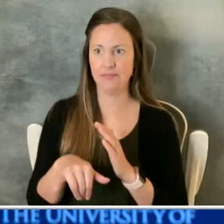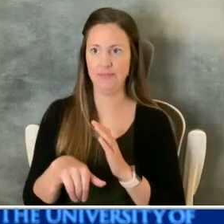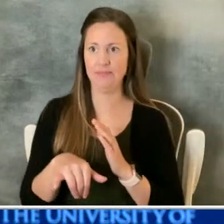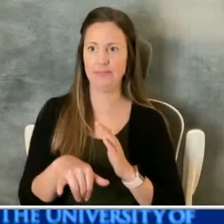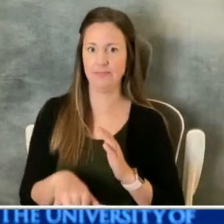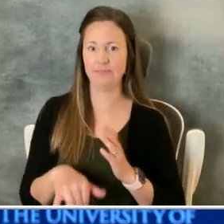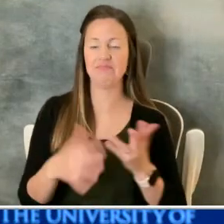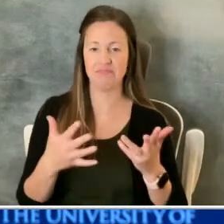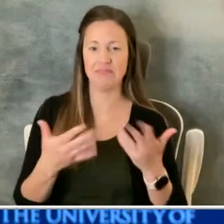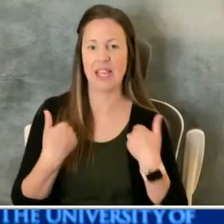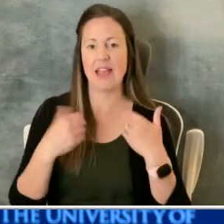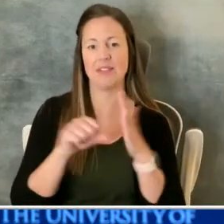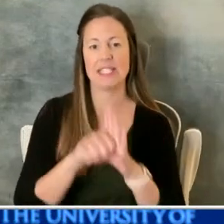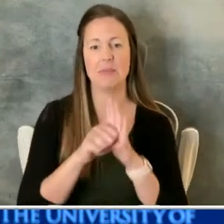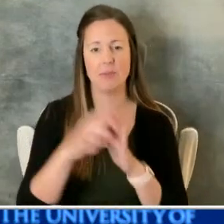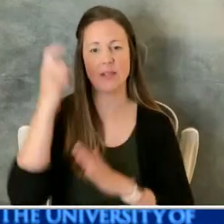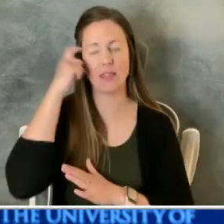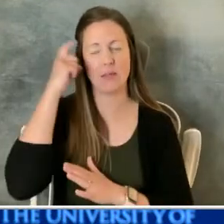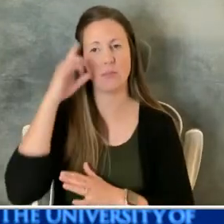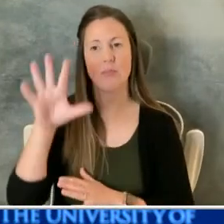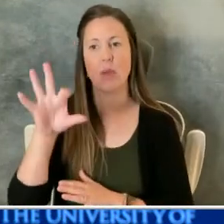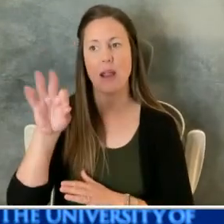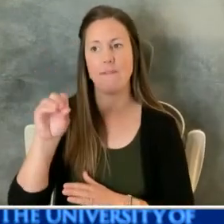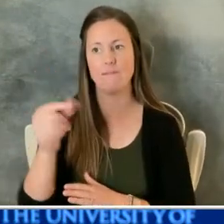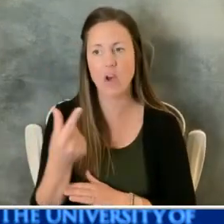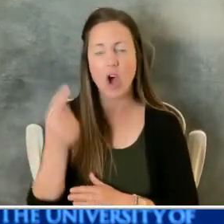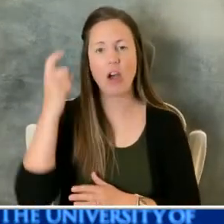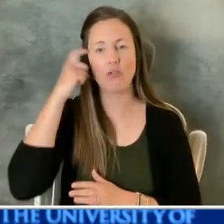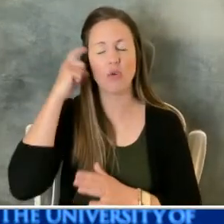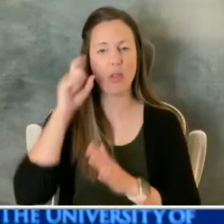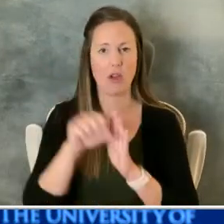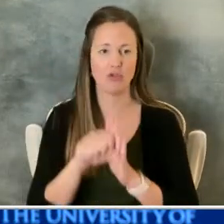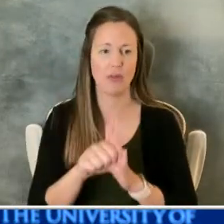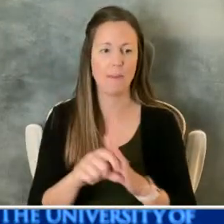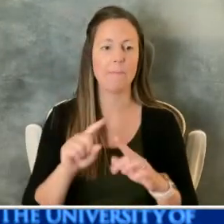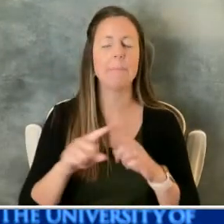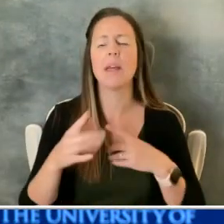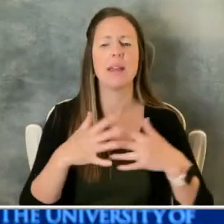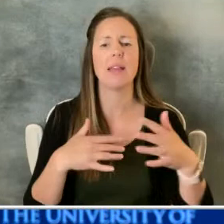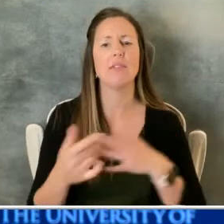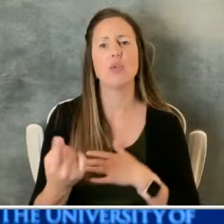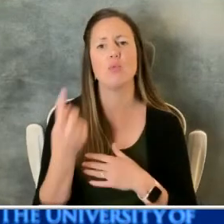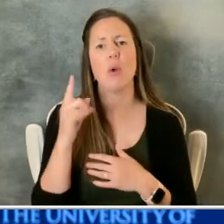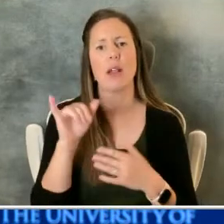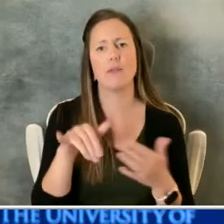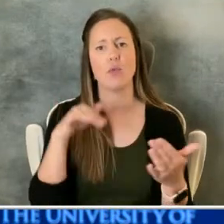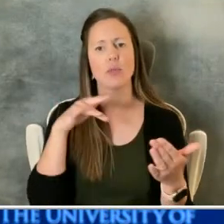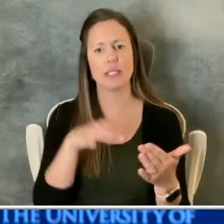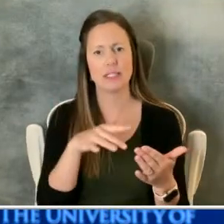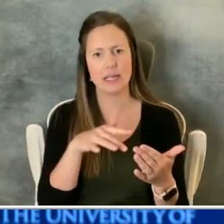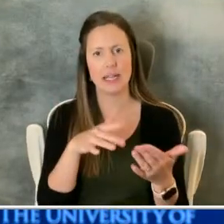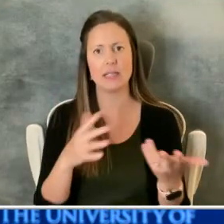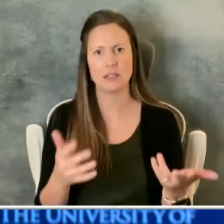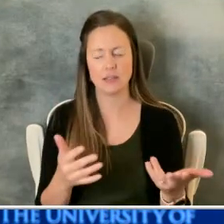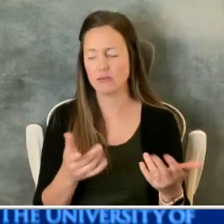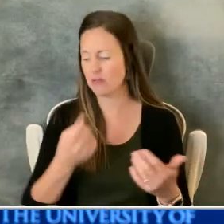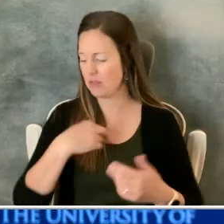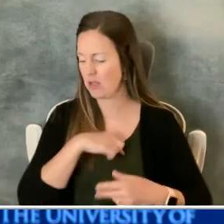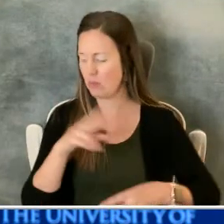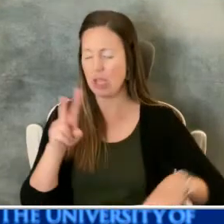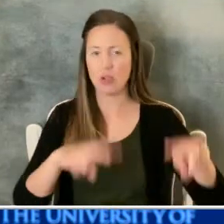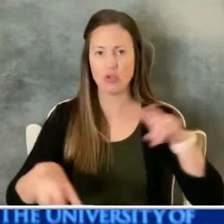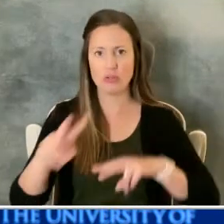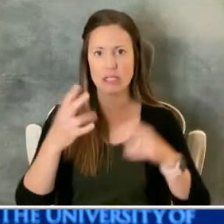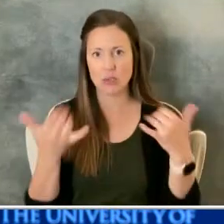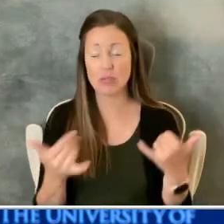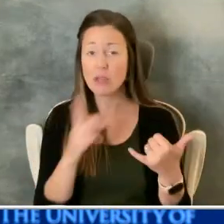fog, the neurologic symptoms. But even one of these studies that we looked at today do support the hypothesis that there